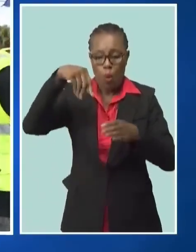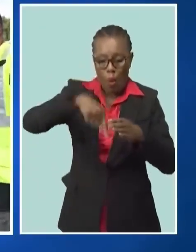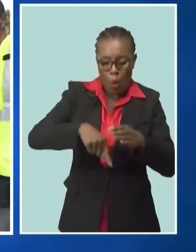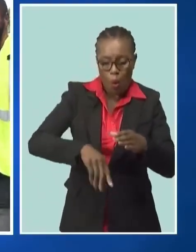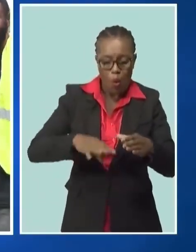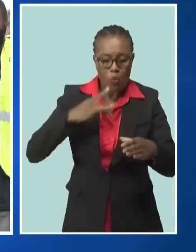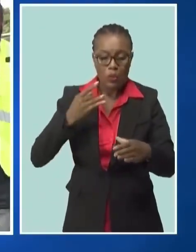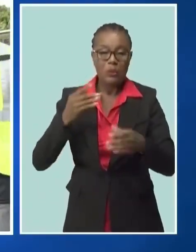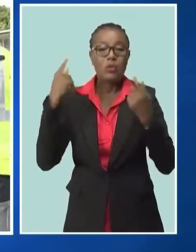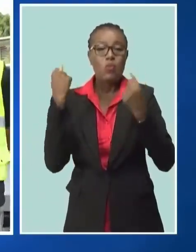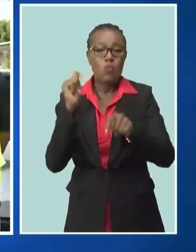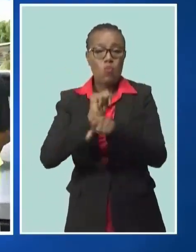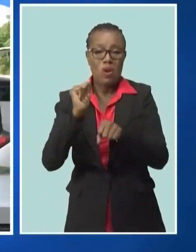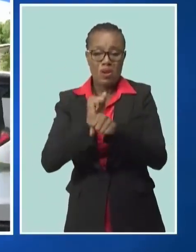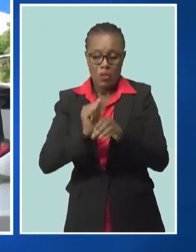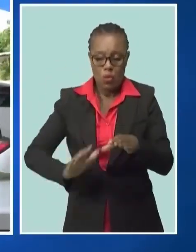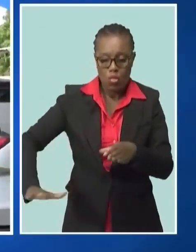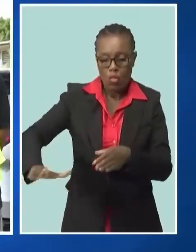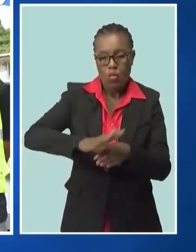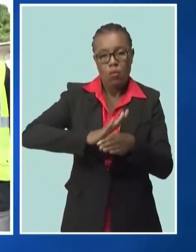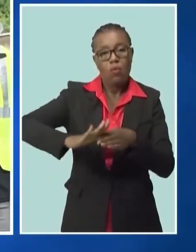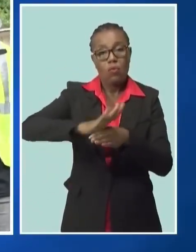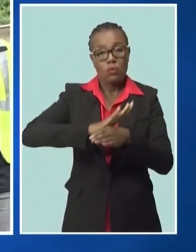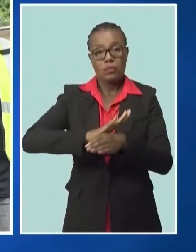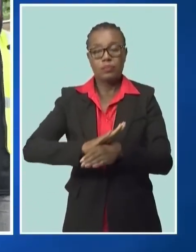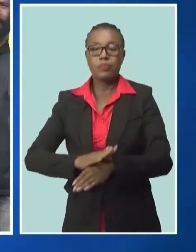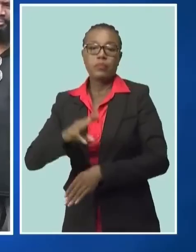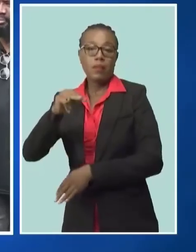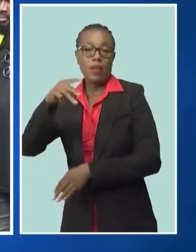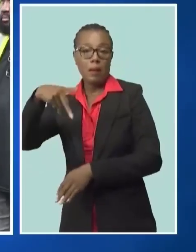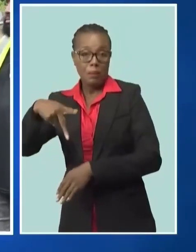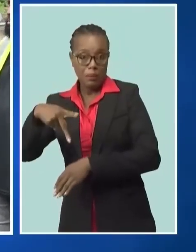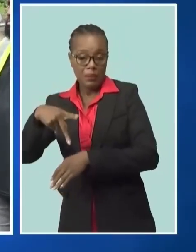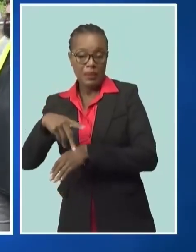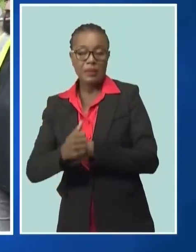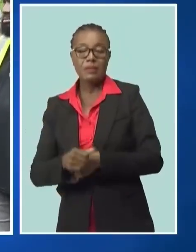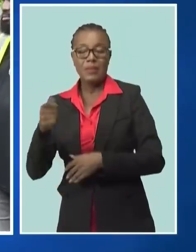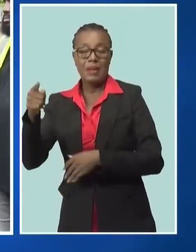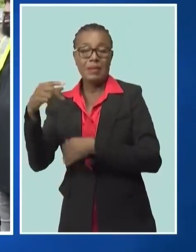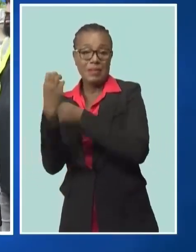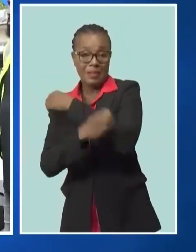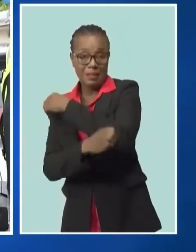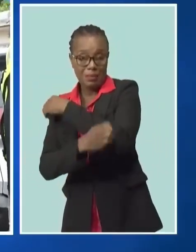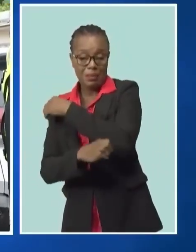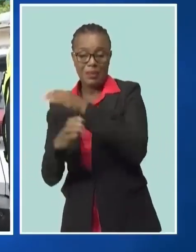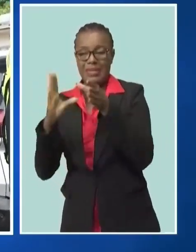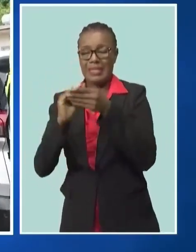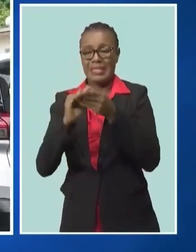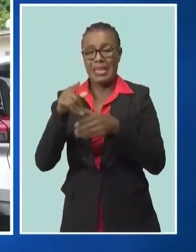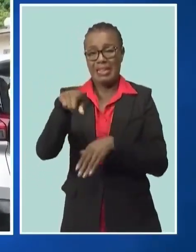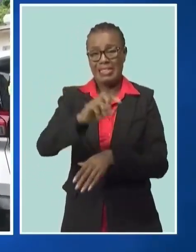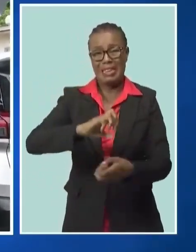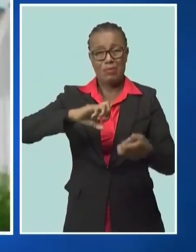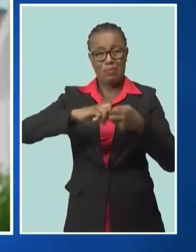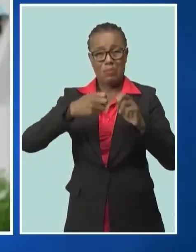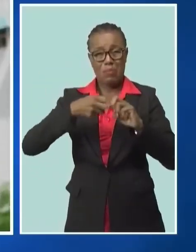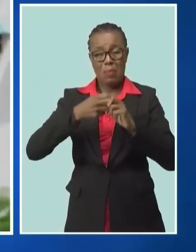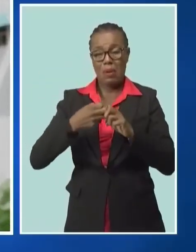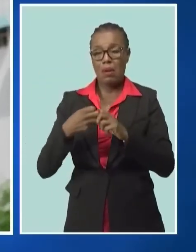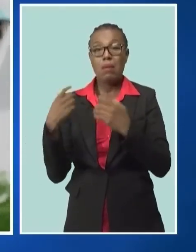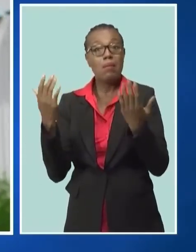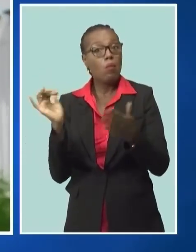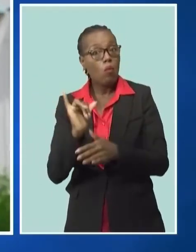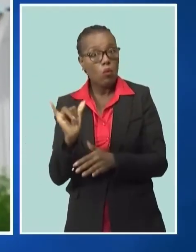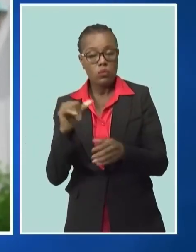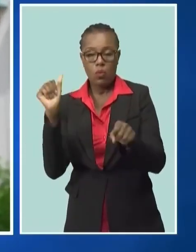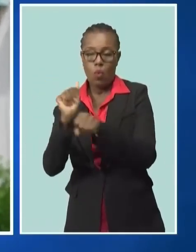MP Colin Jordan, speaking in St. Peter, recognized the difficulties while highlighting what had worked well. This